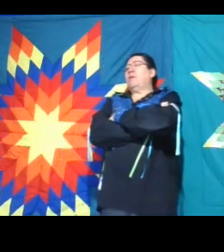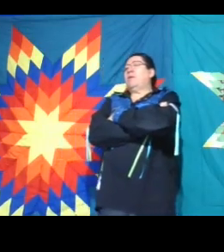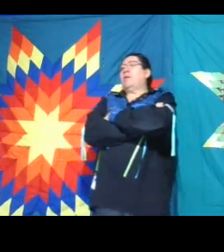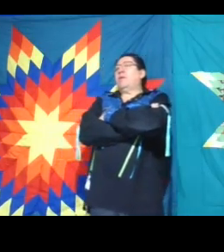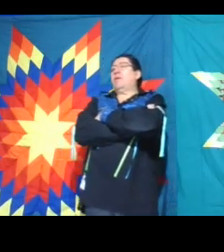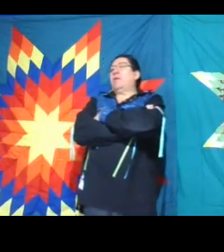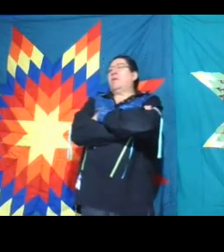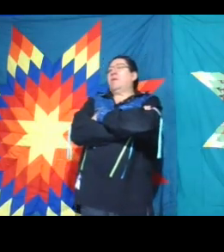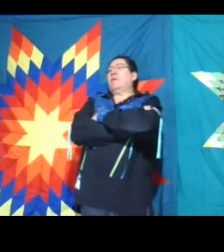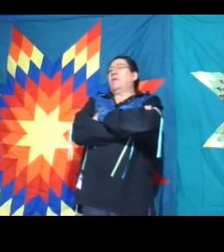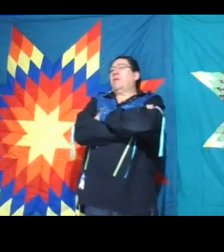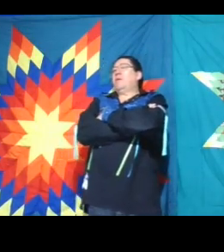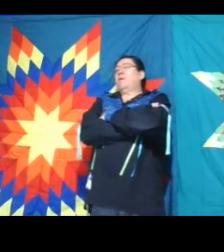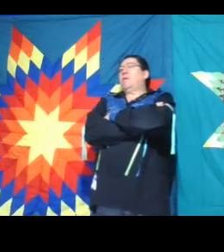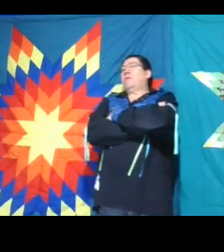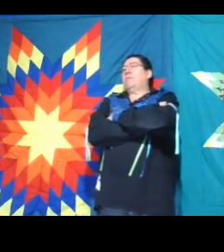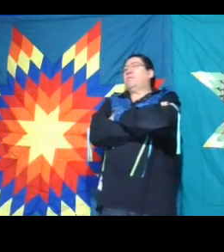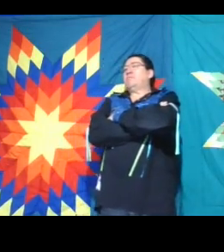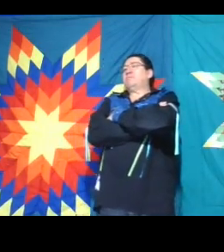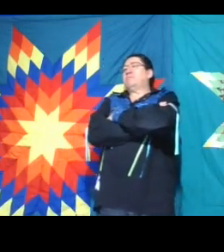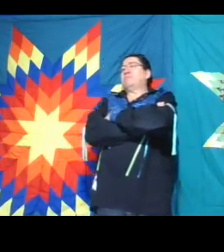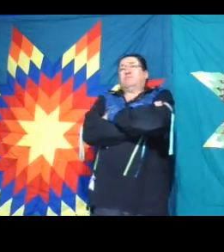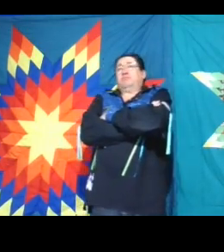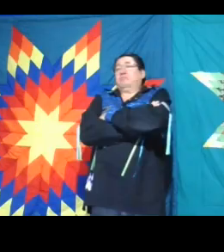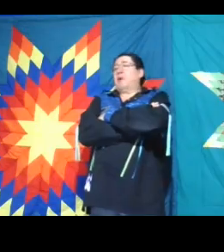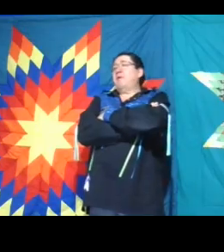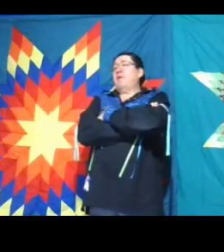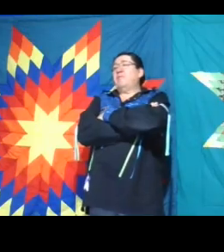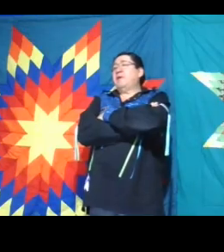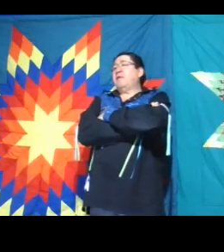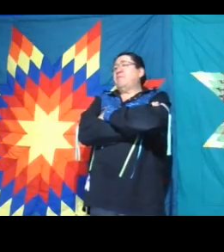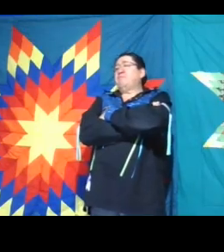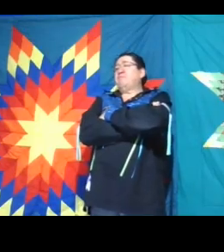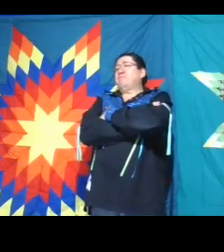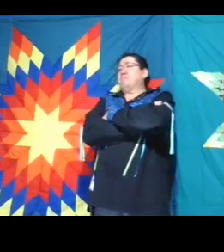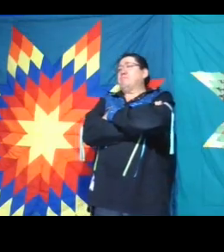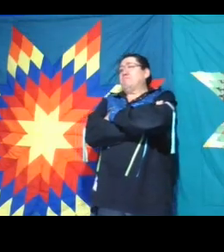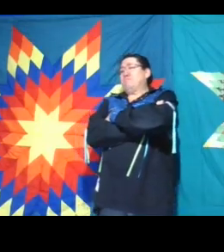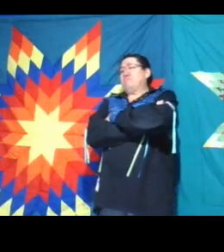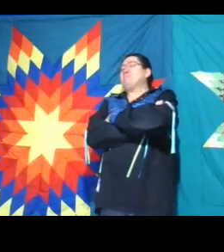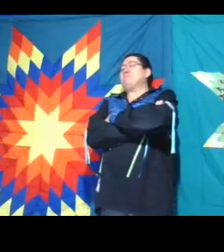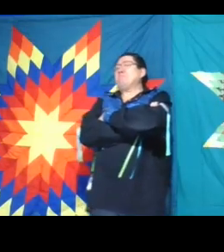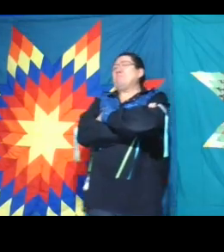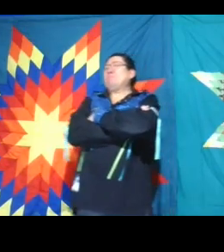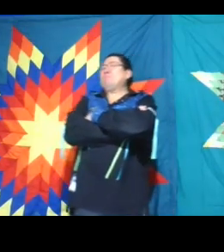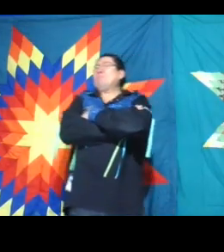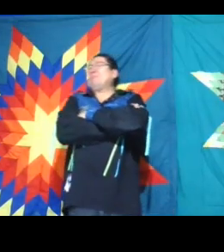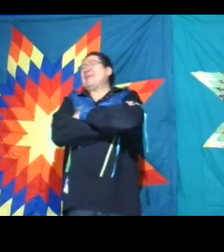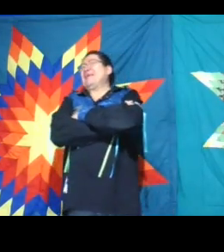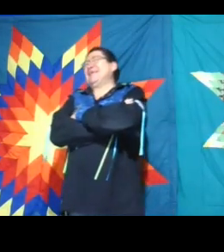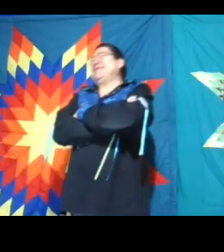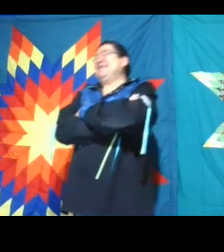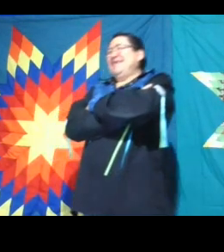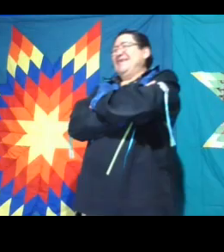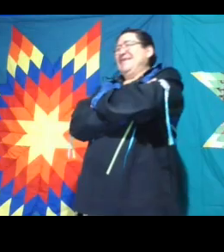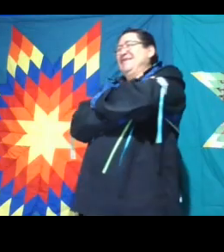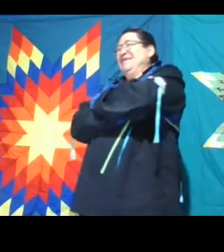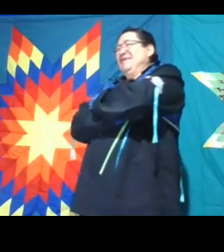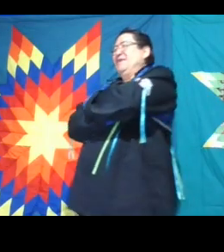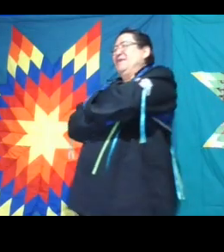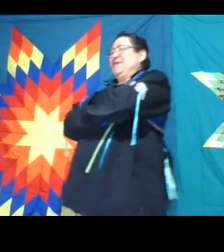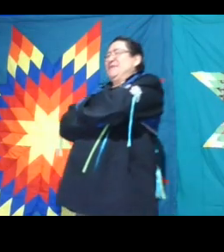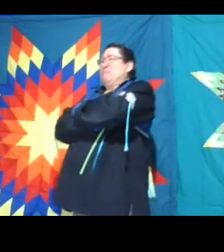want them. Is that okay, Brad? I'm fine with it. Perfect. I'm going to hand over to Laurel